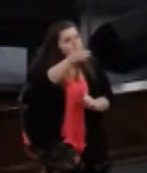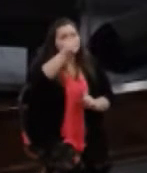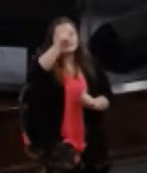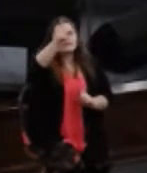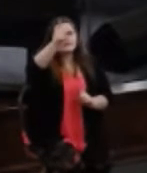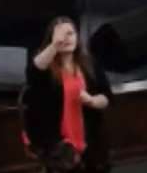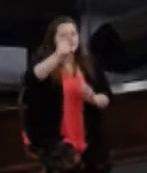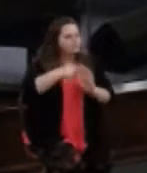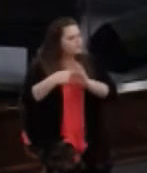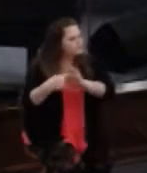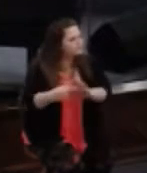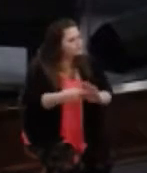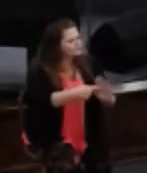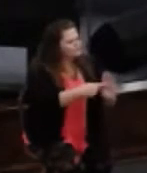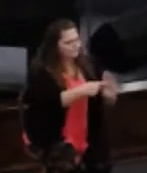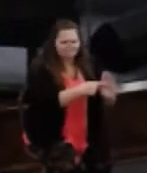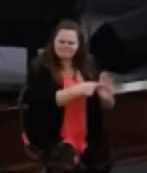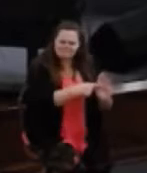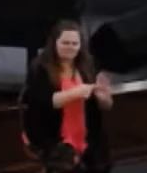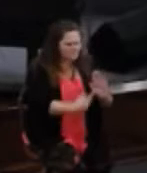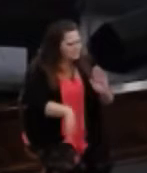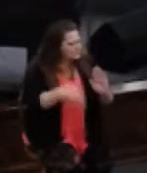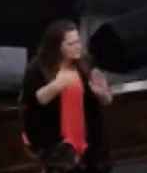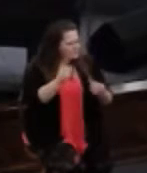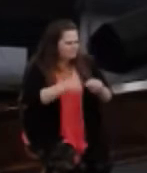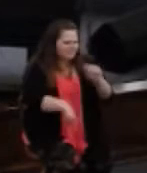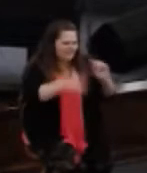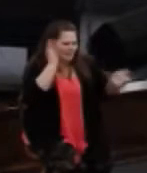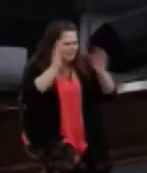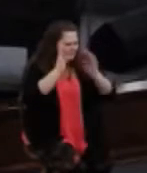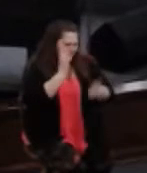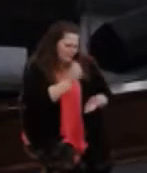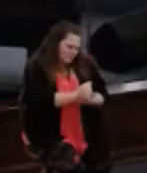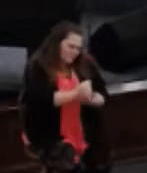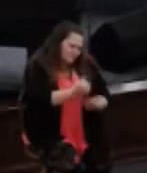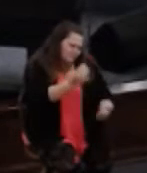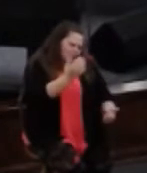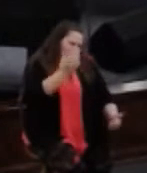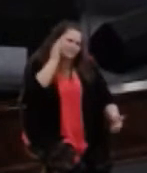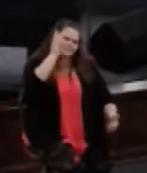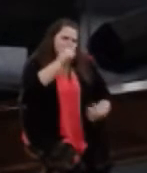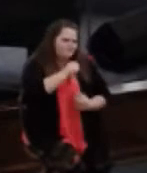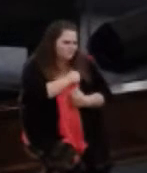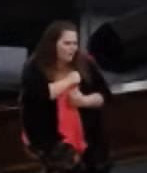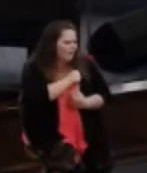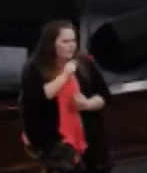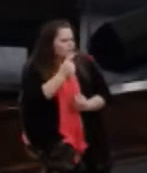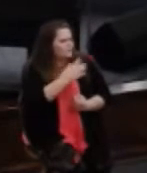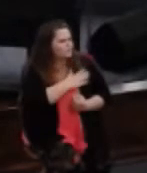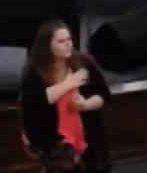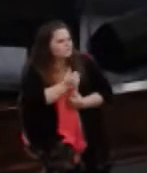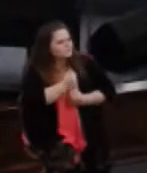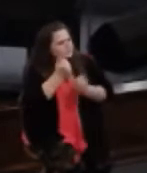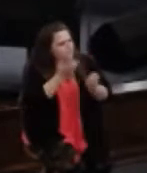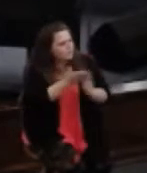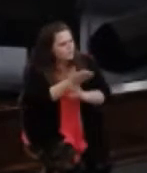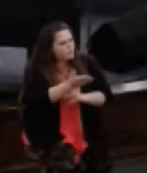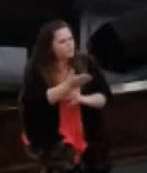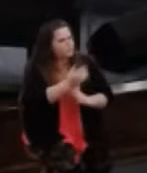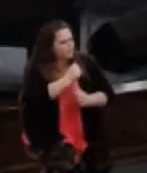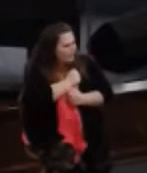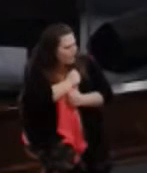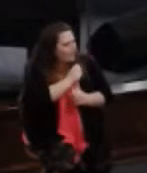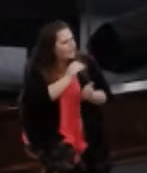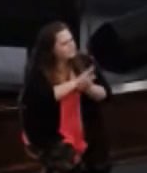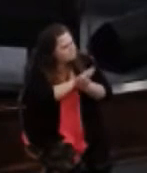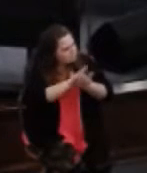the incomparable riches of his grace expressed in his kindness to us in Christ